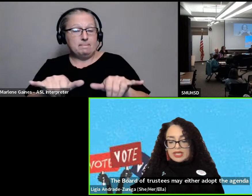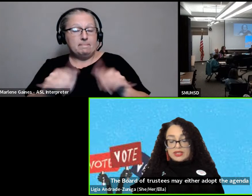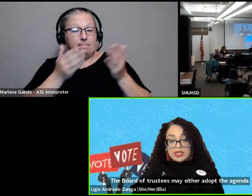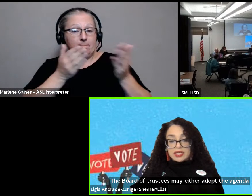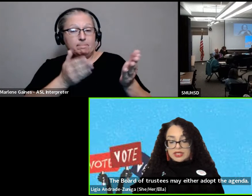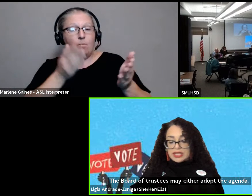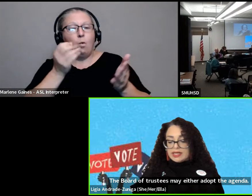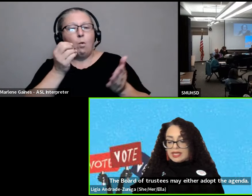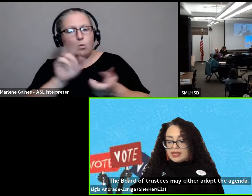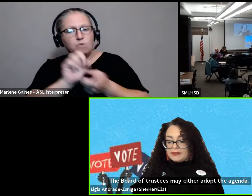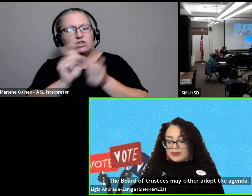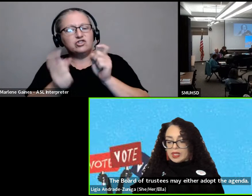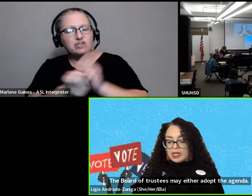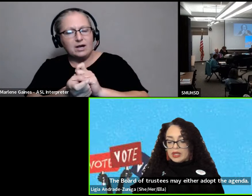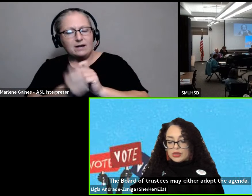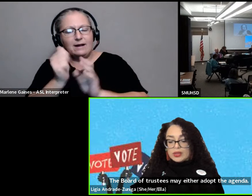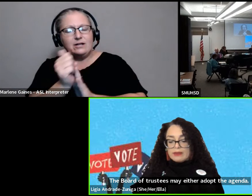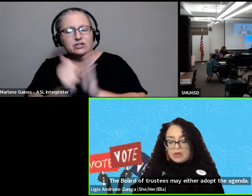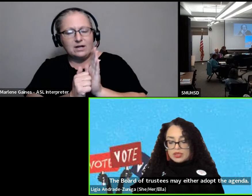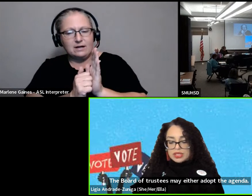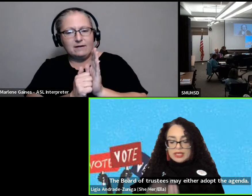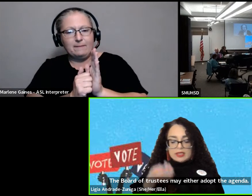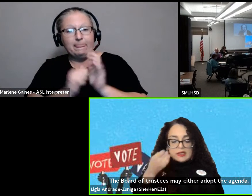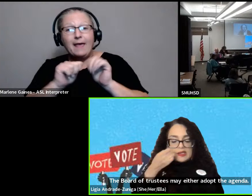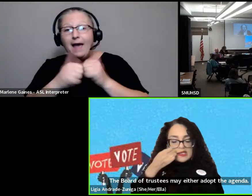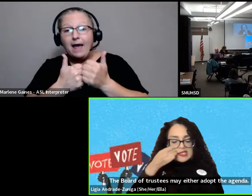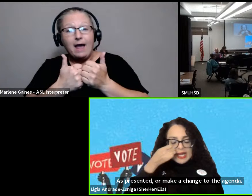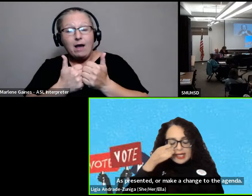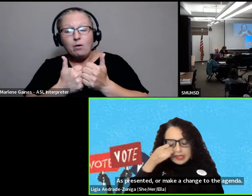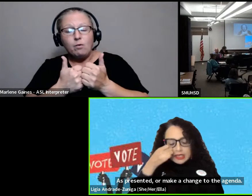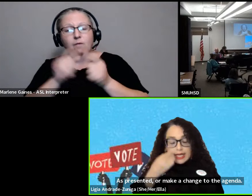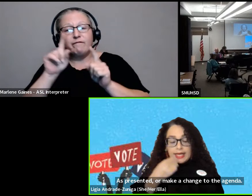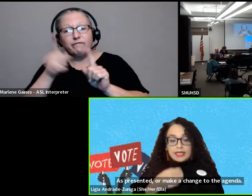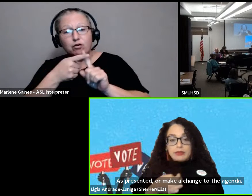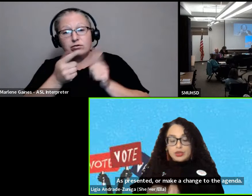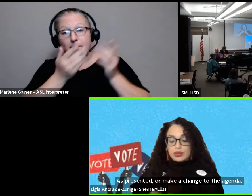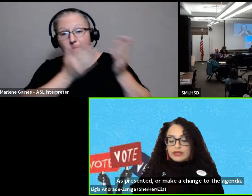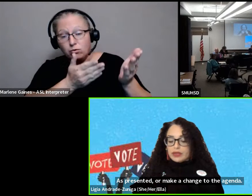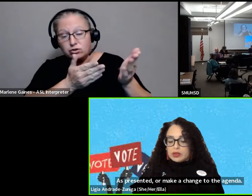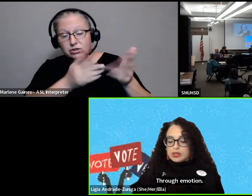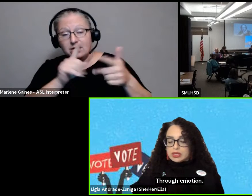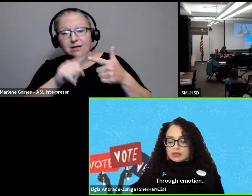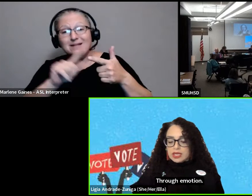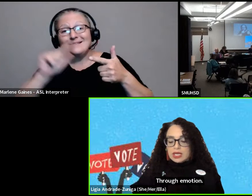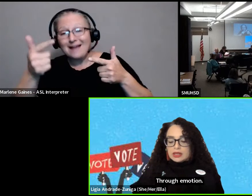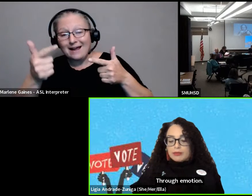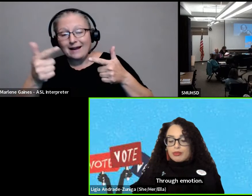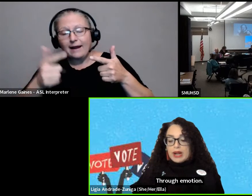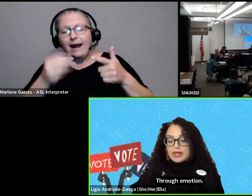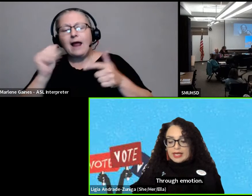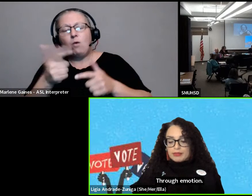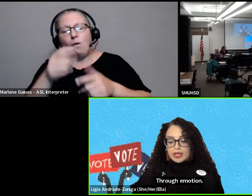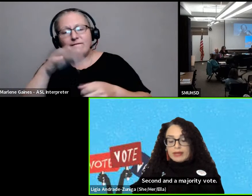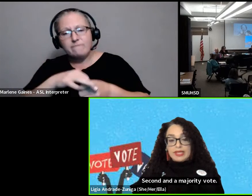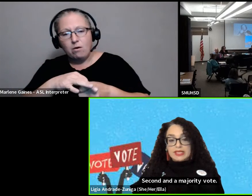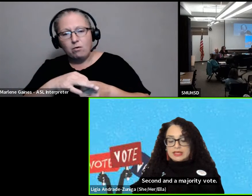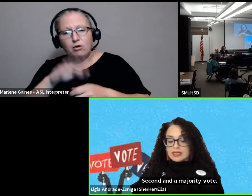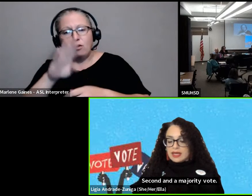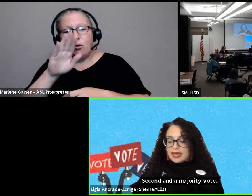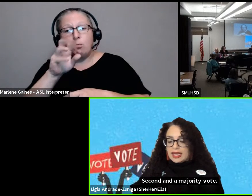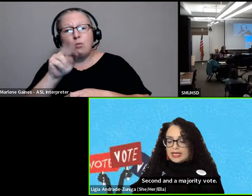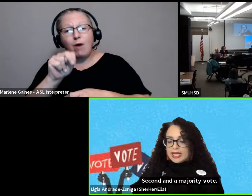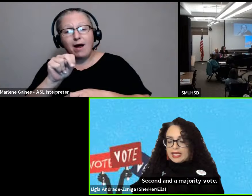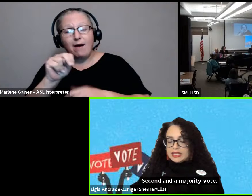make a change to the agenda through a motion, second, and a majority vote. The Brown Act